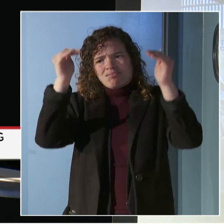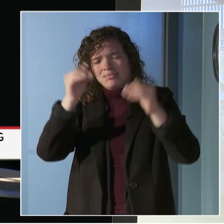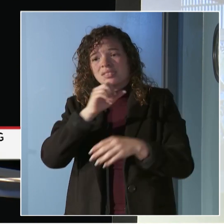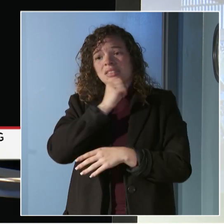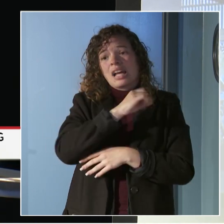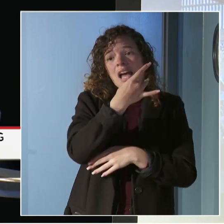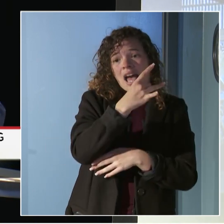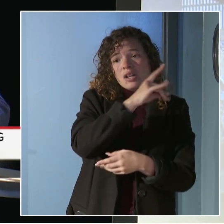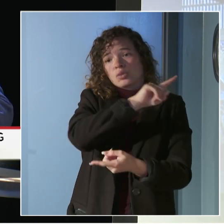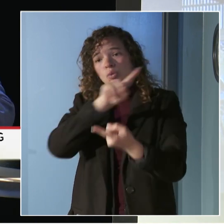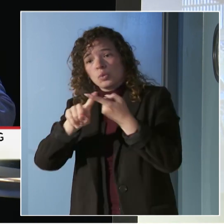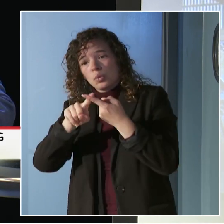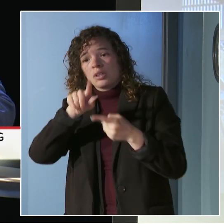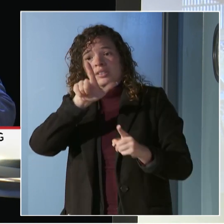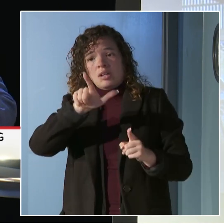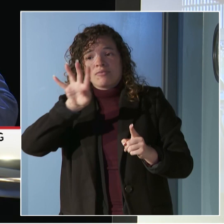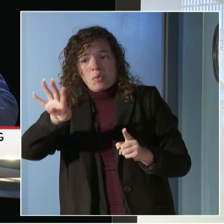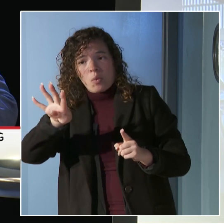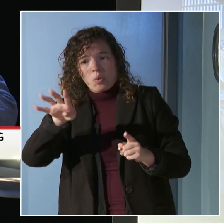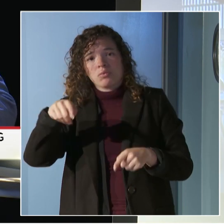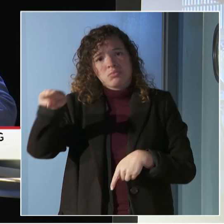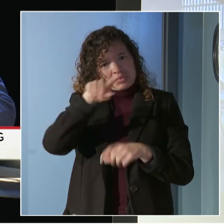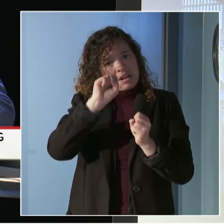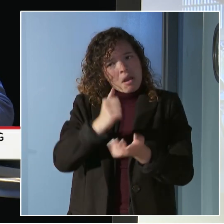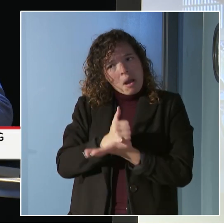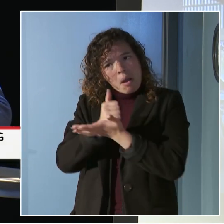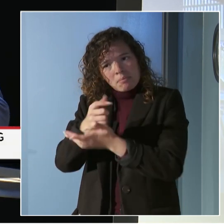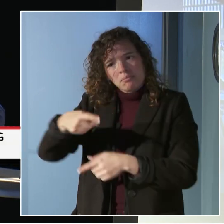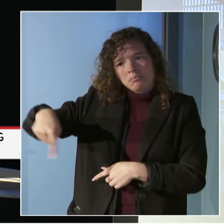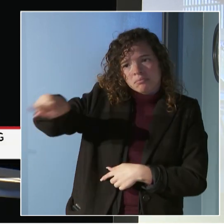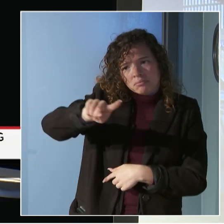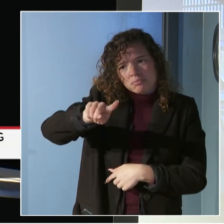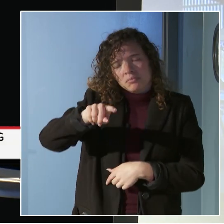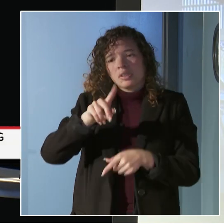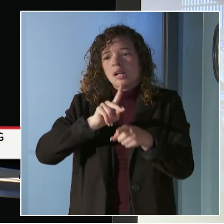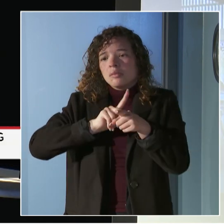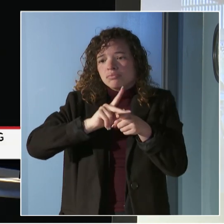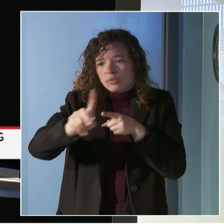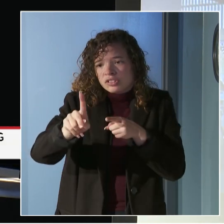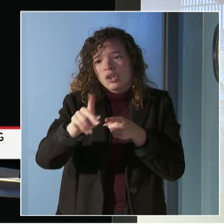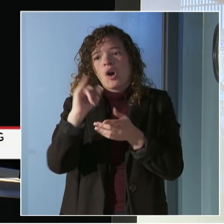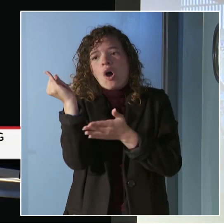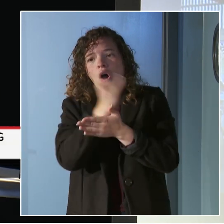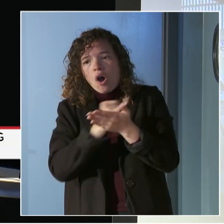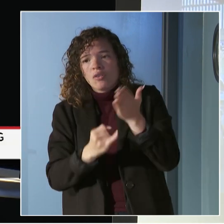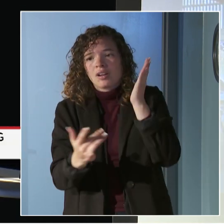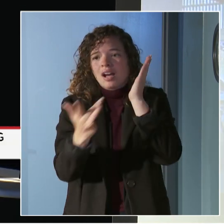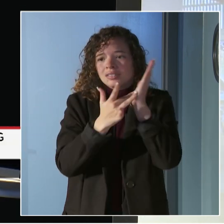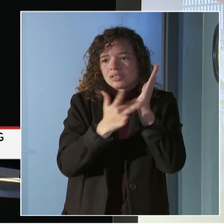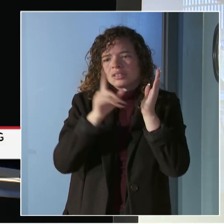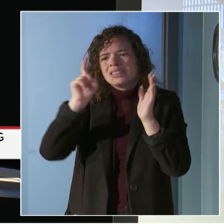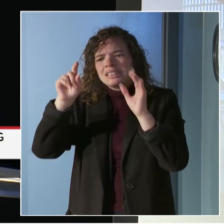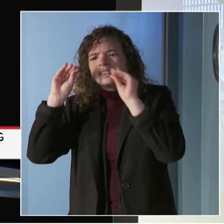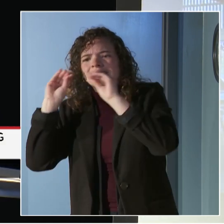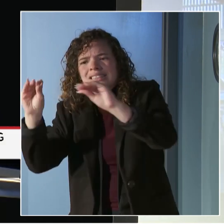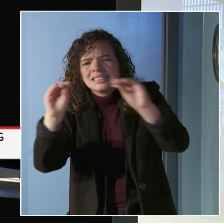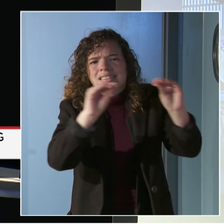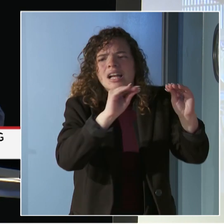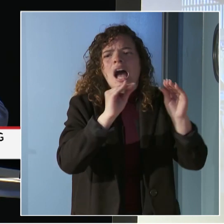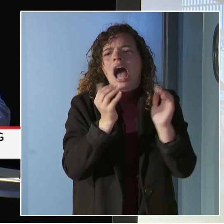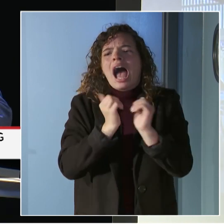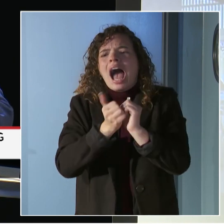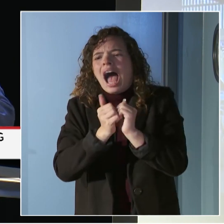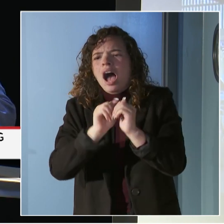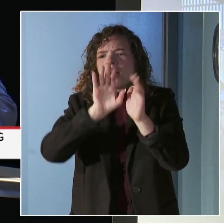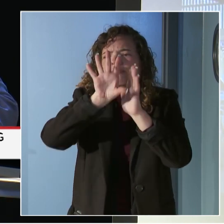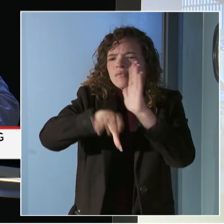24. And the new space will include the professional arts technology needed for training in video production, recording and sound engineering,